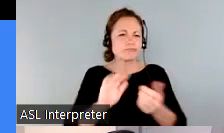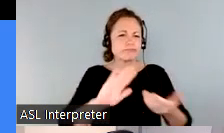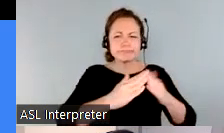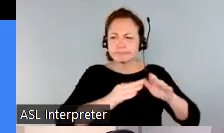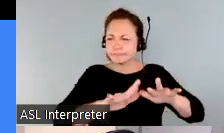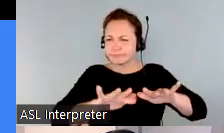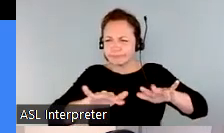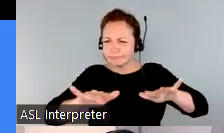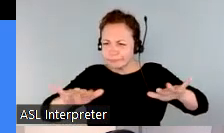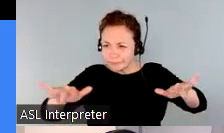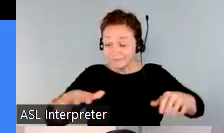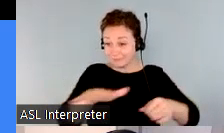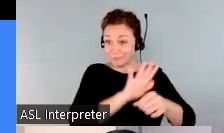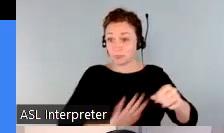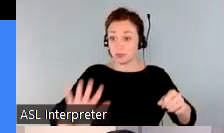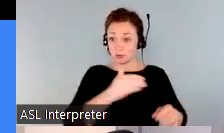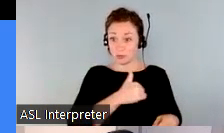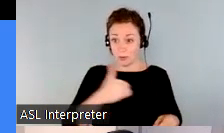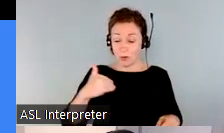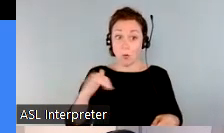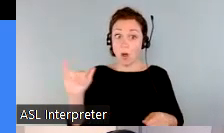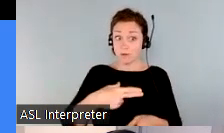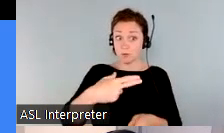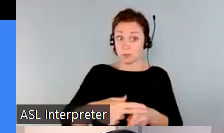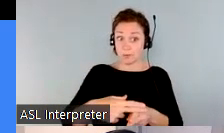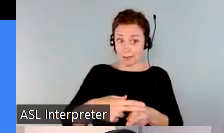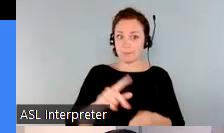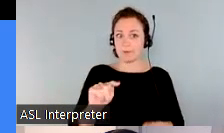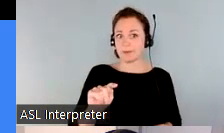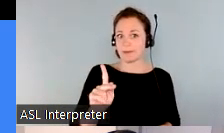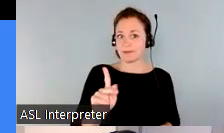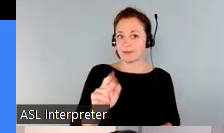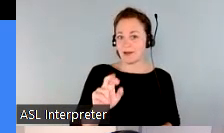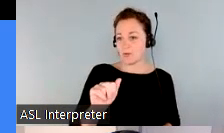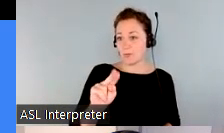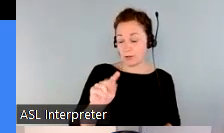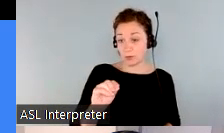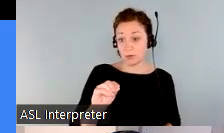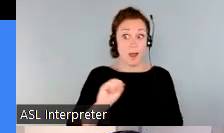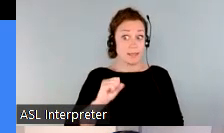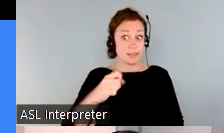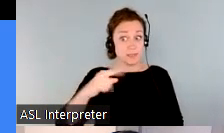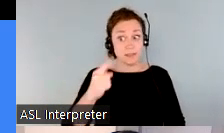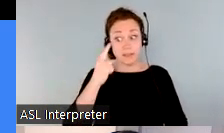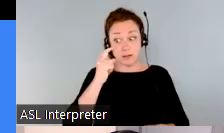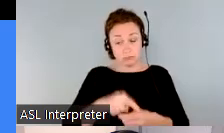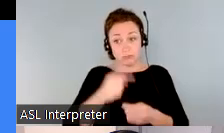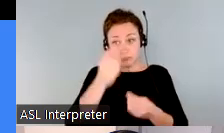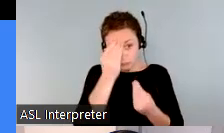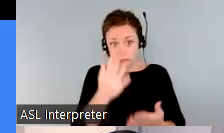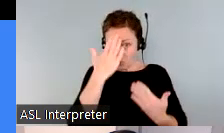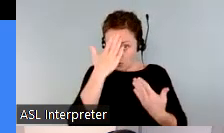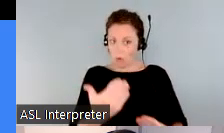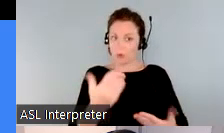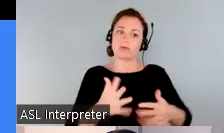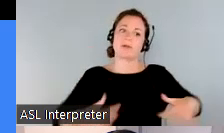Toronto, also known as the Coranto. SPT honors that land that we are on and the current stewards of this